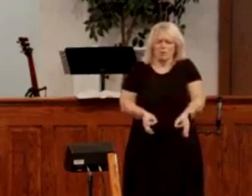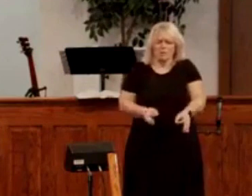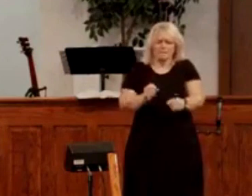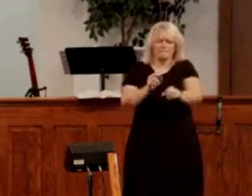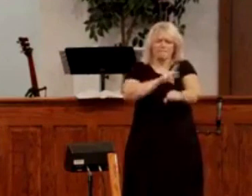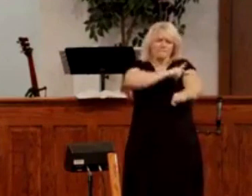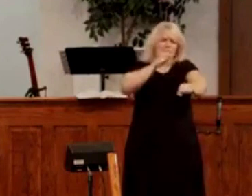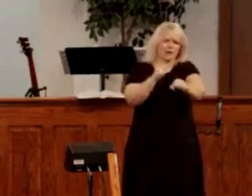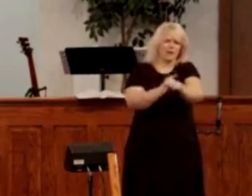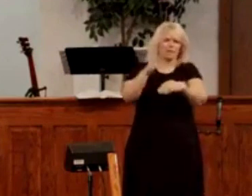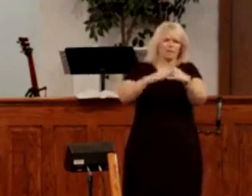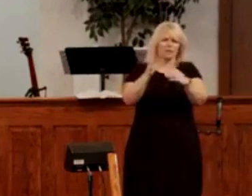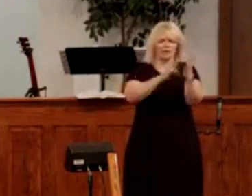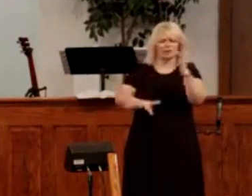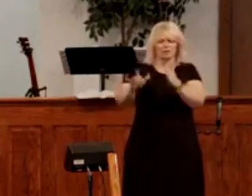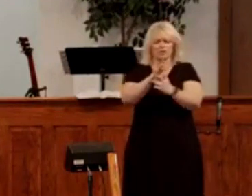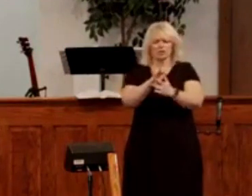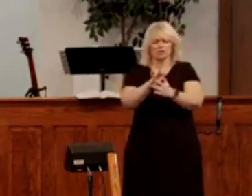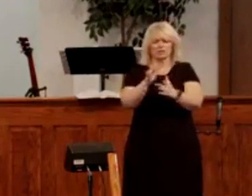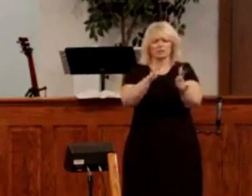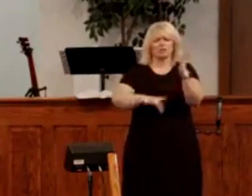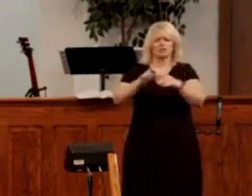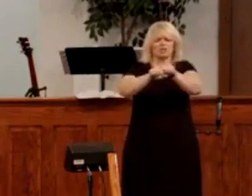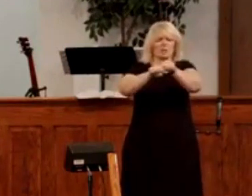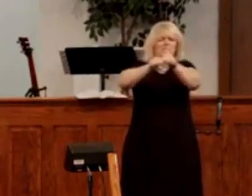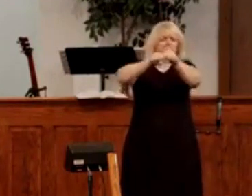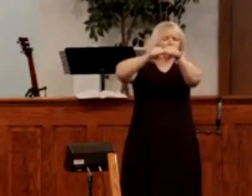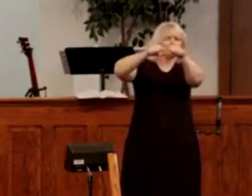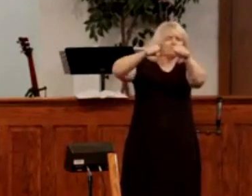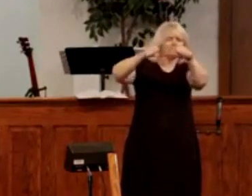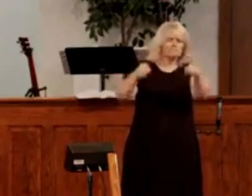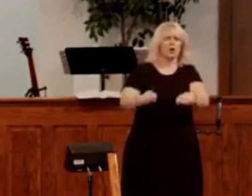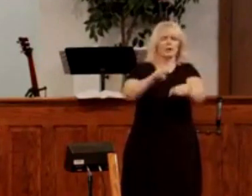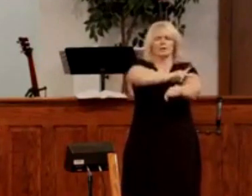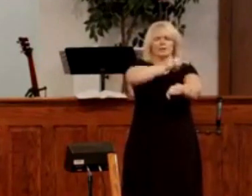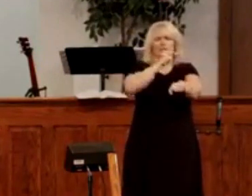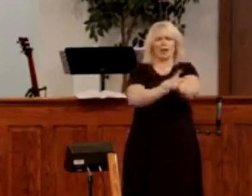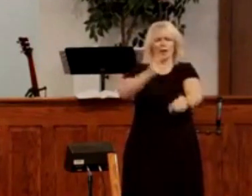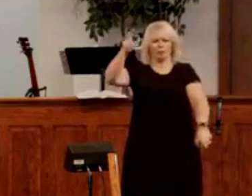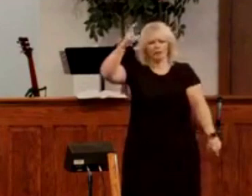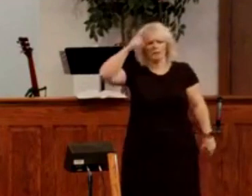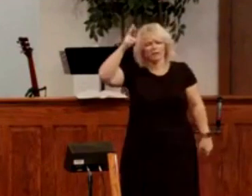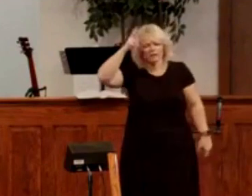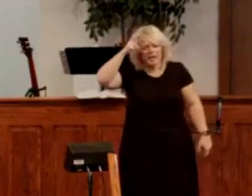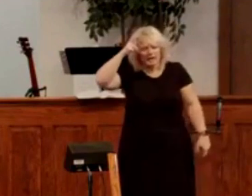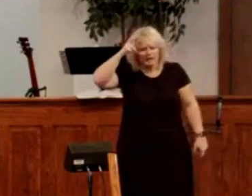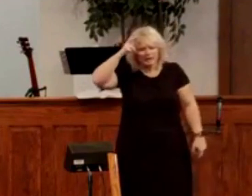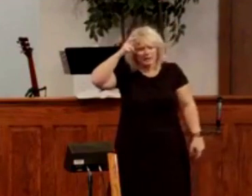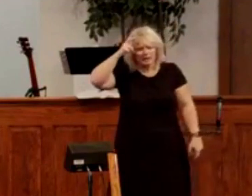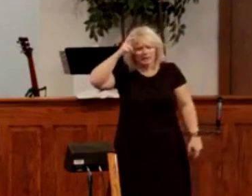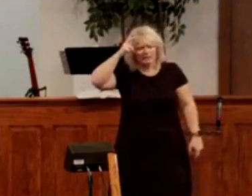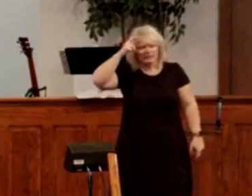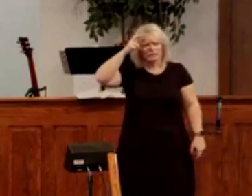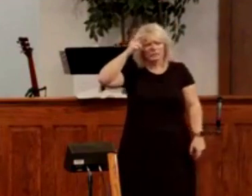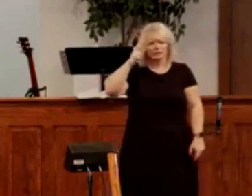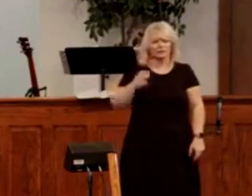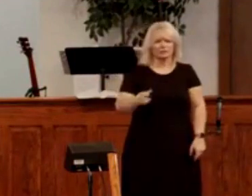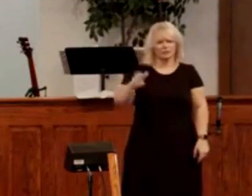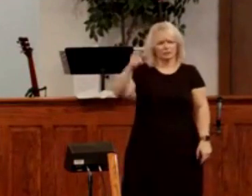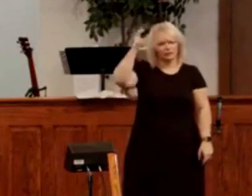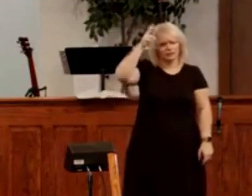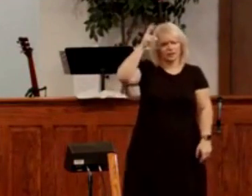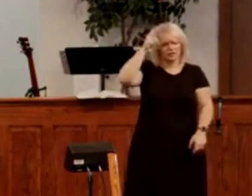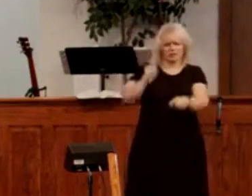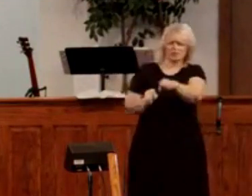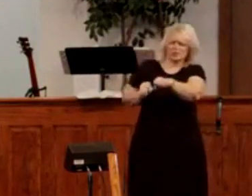He breaks that power that Satan has to mislead us because that's what he wants to do. He's a conquered foe, as Kurt Schaffley always calls